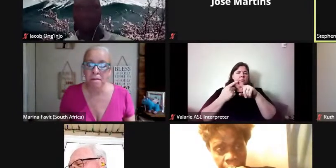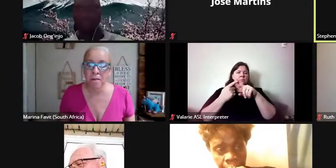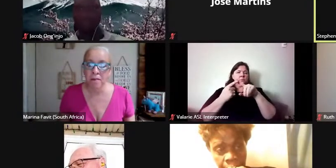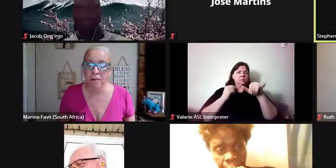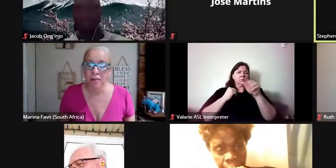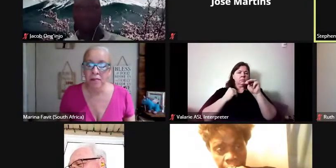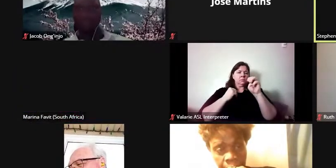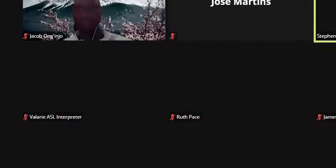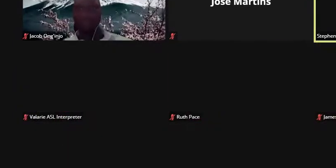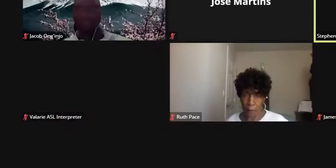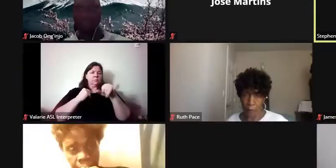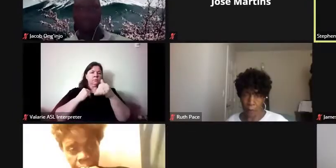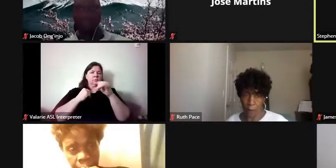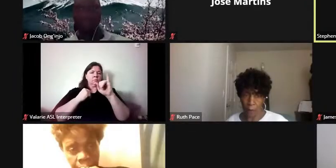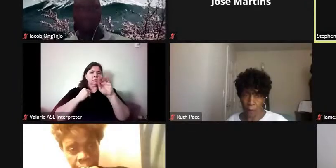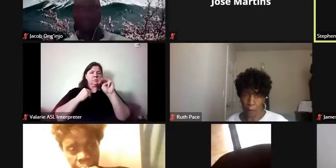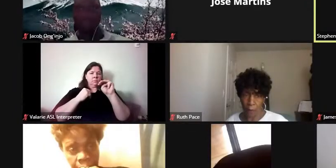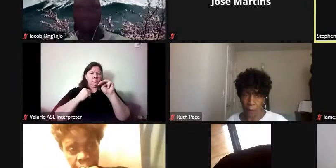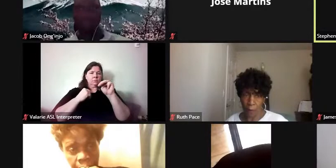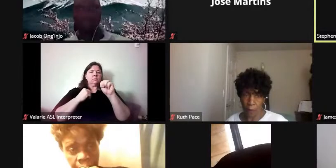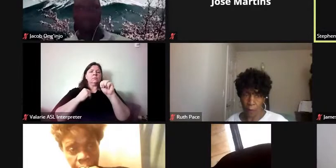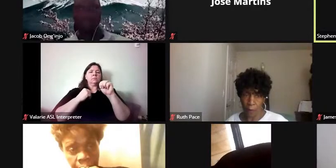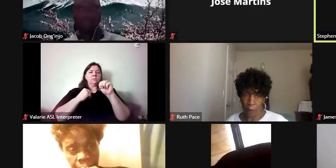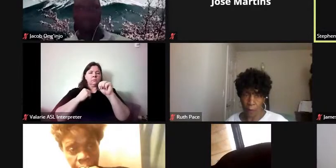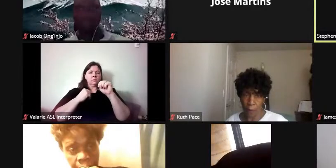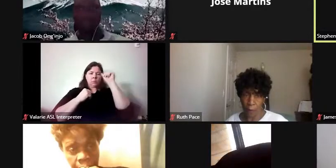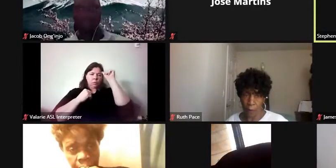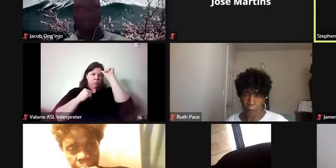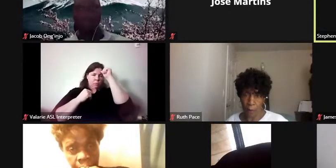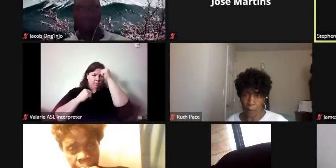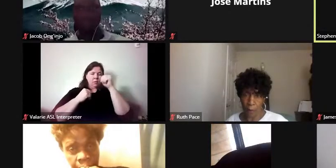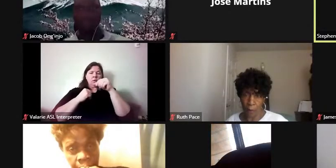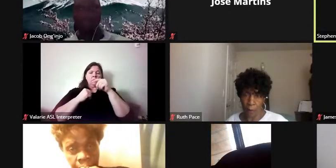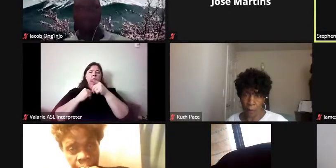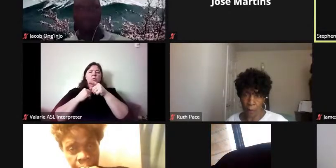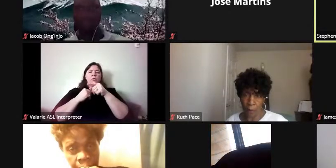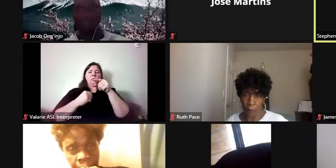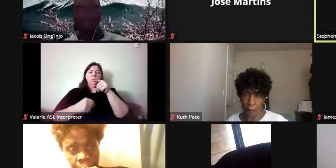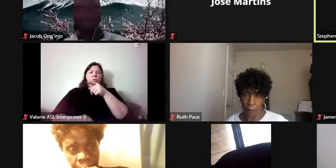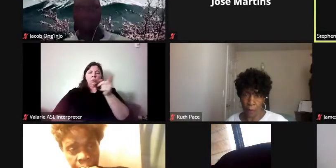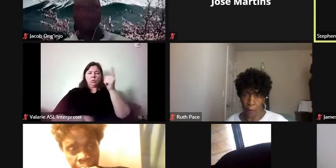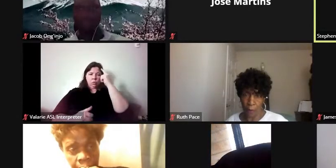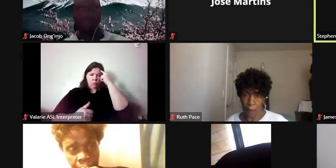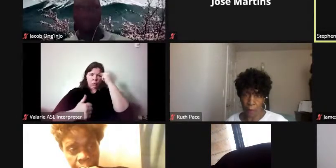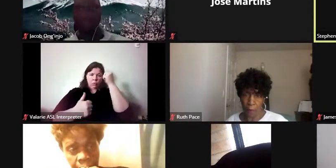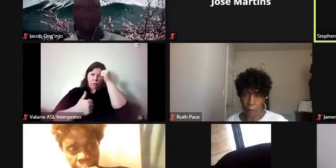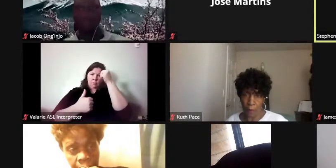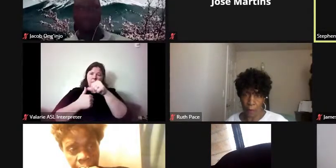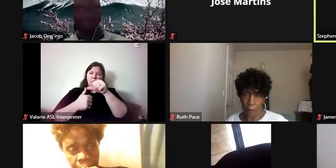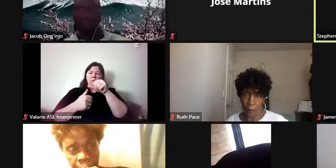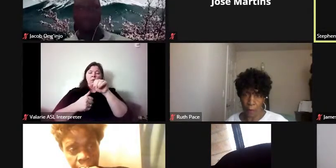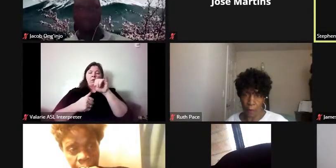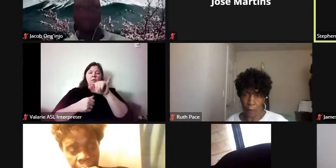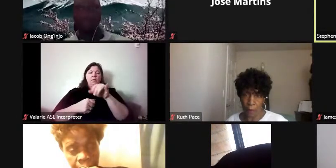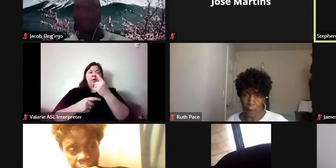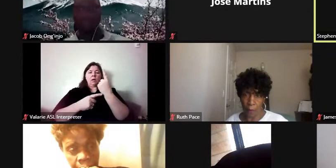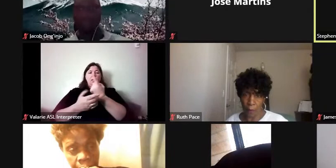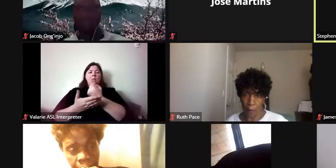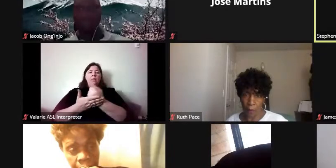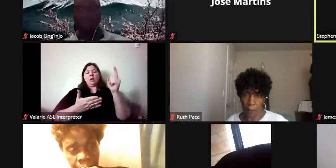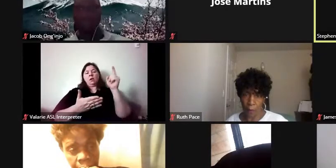know, he goes by Jim, but you remember, our people on here would remember that last